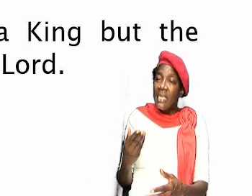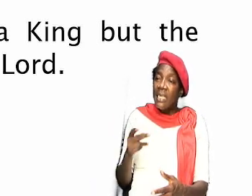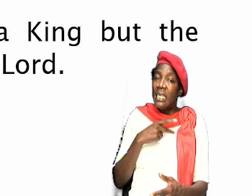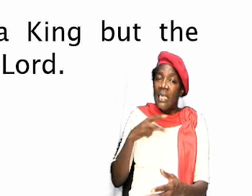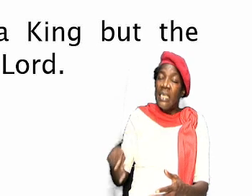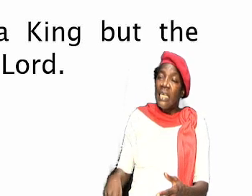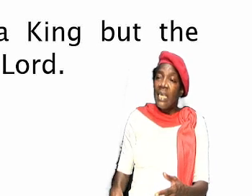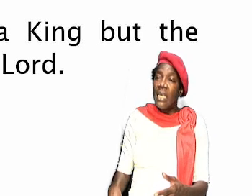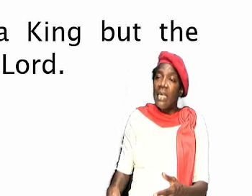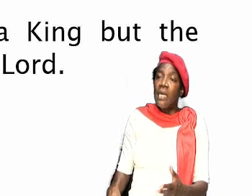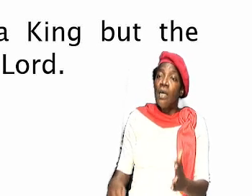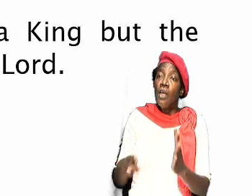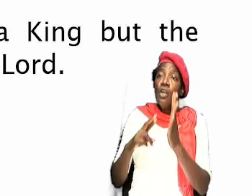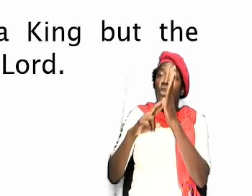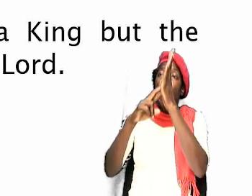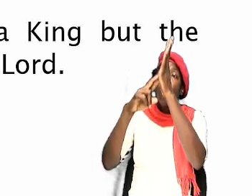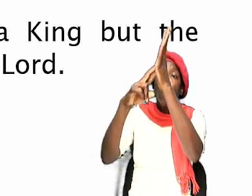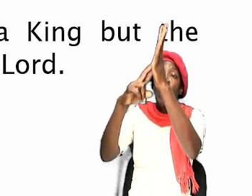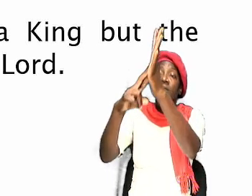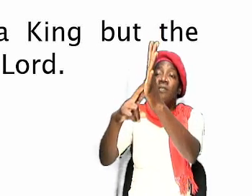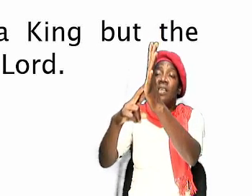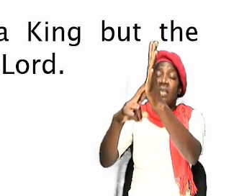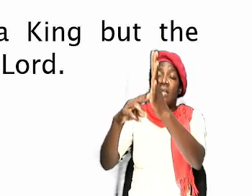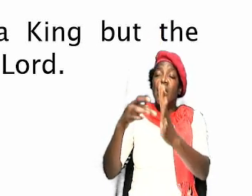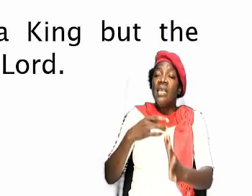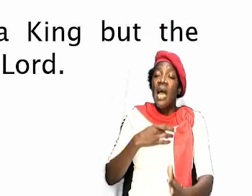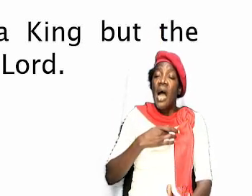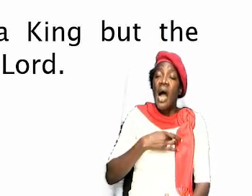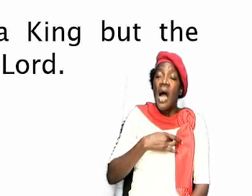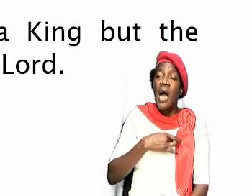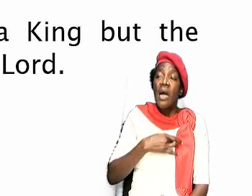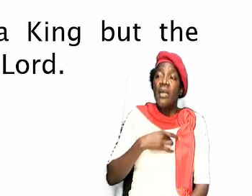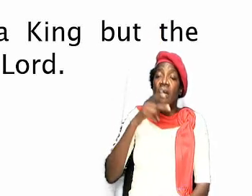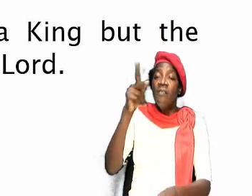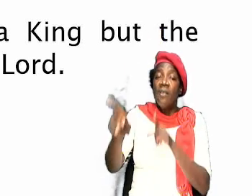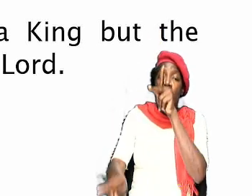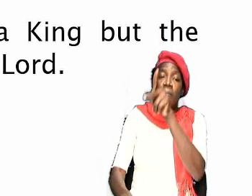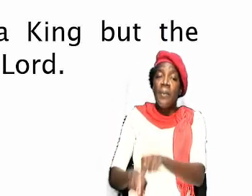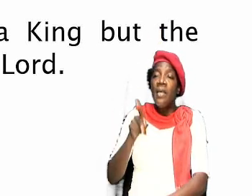the heart of the people.